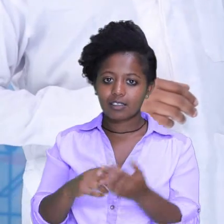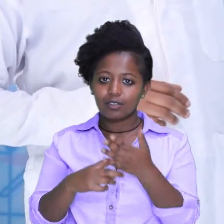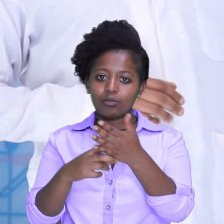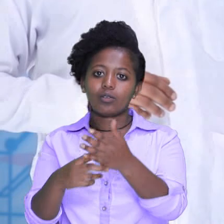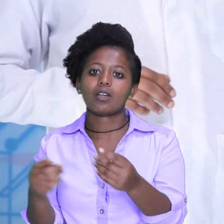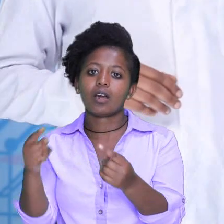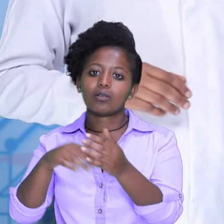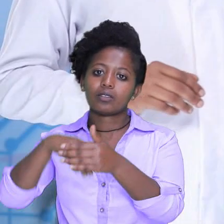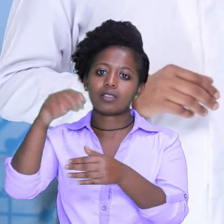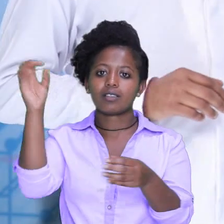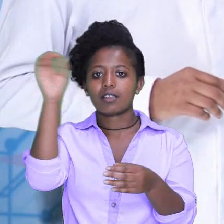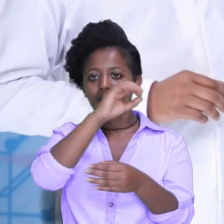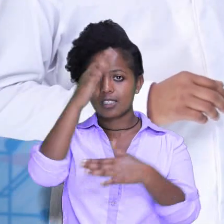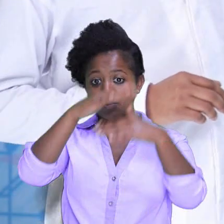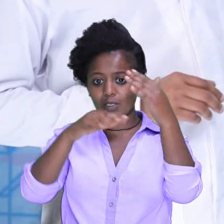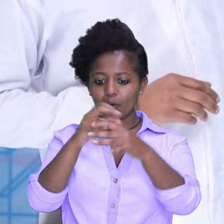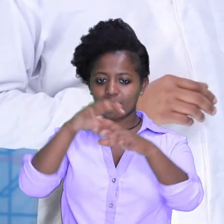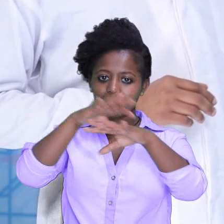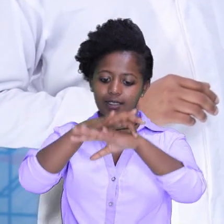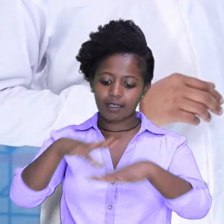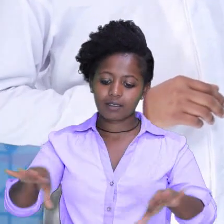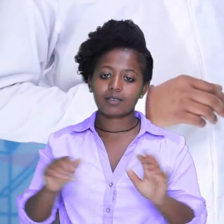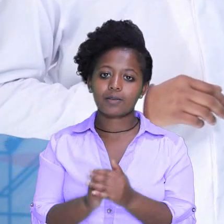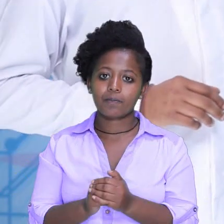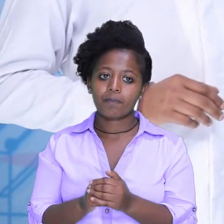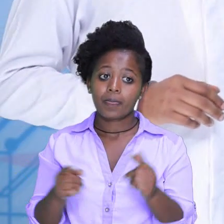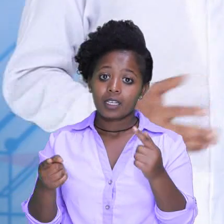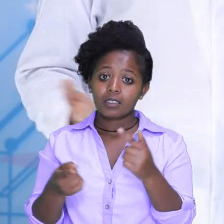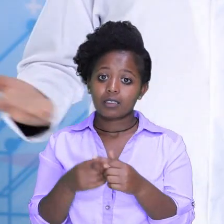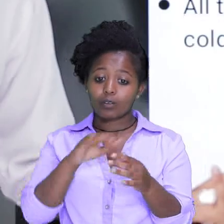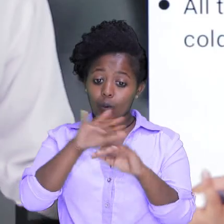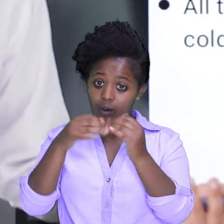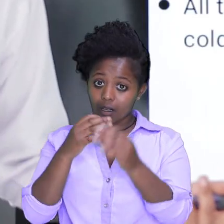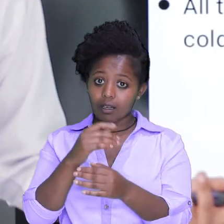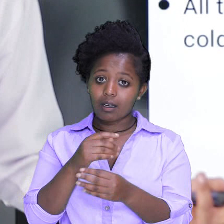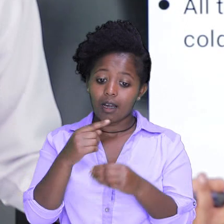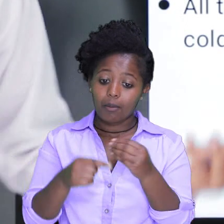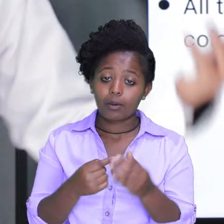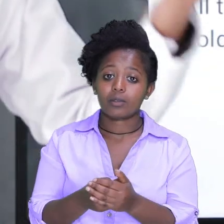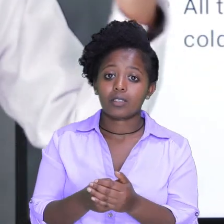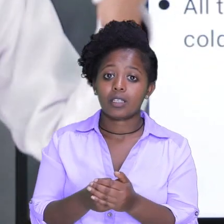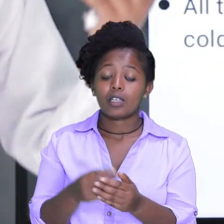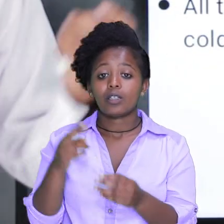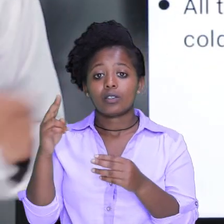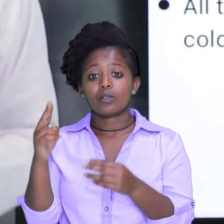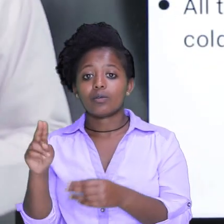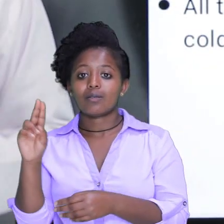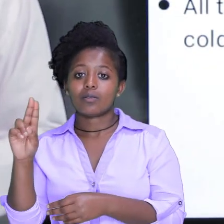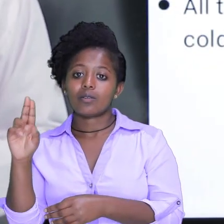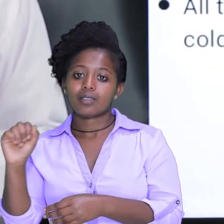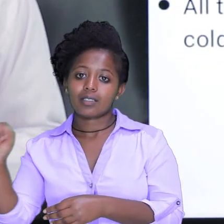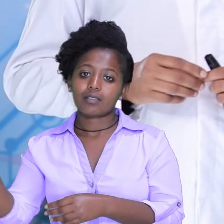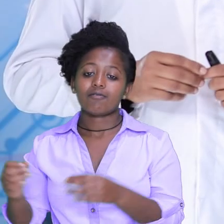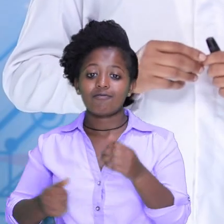to outer space of the Earth. This all about USSR